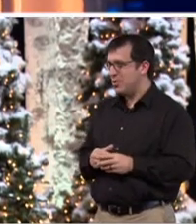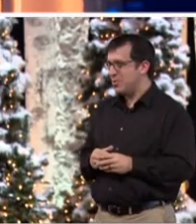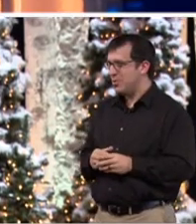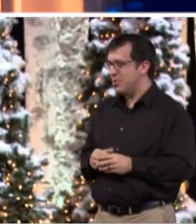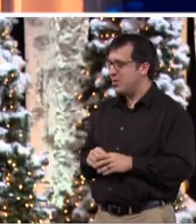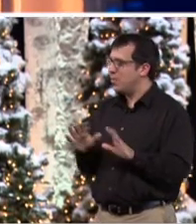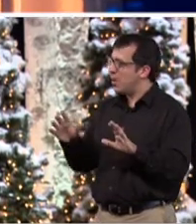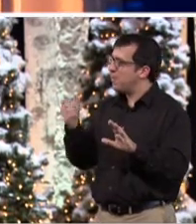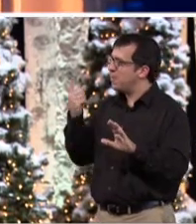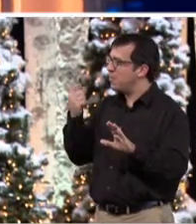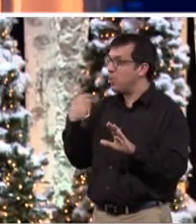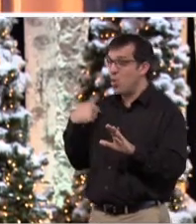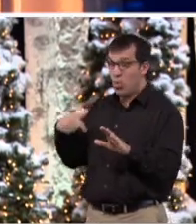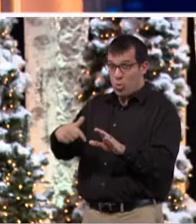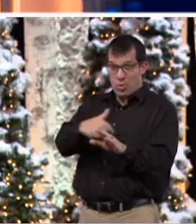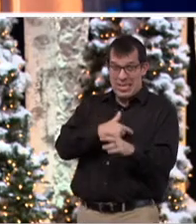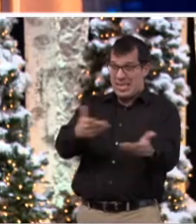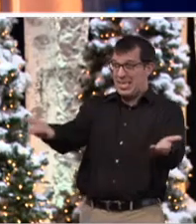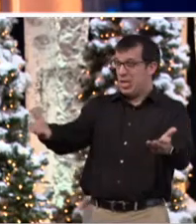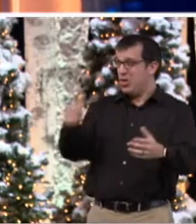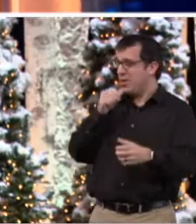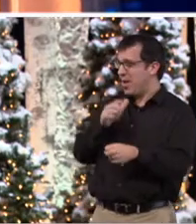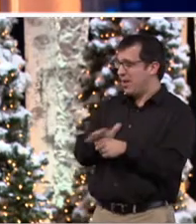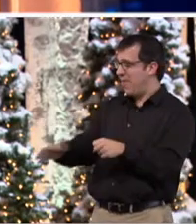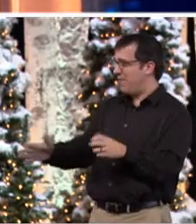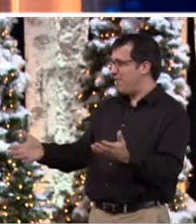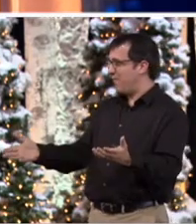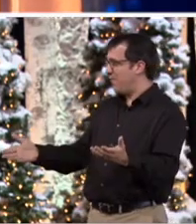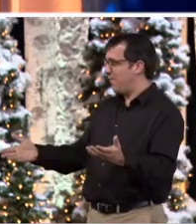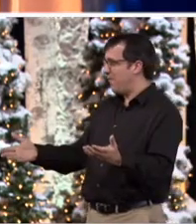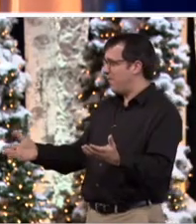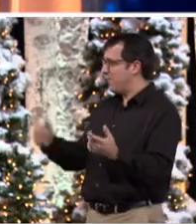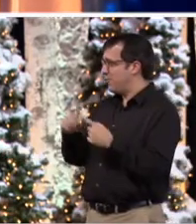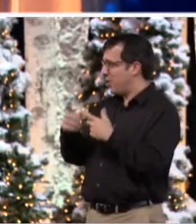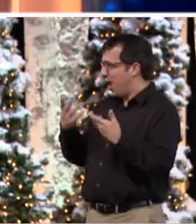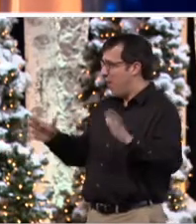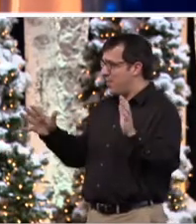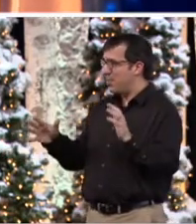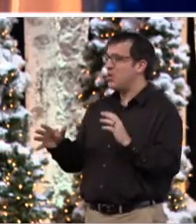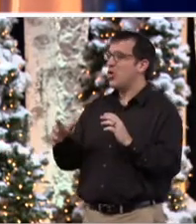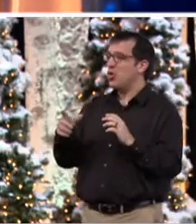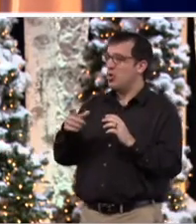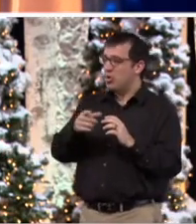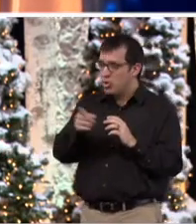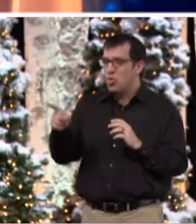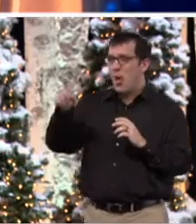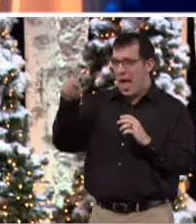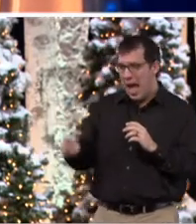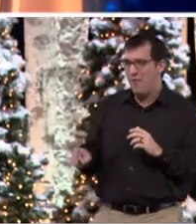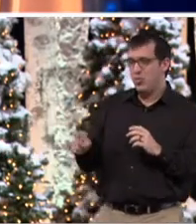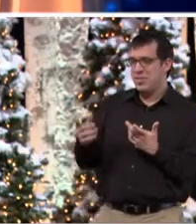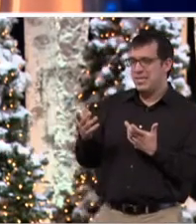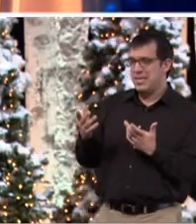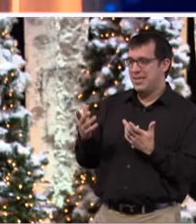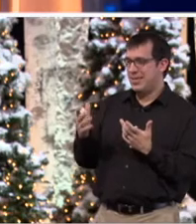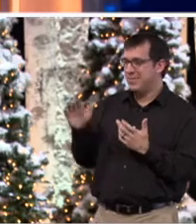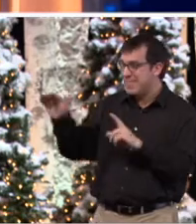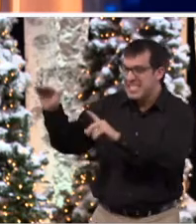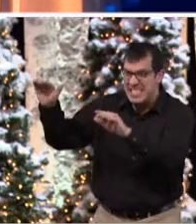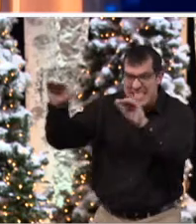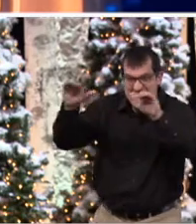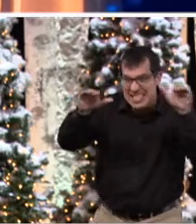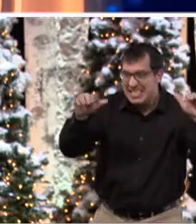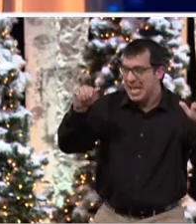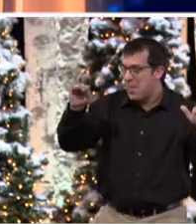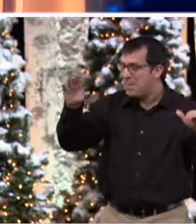But we're not enough to get it done. You have to be an ambassador. You have